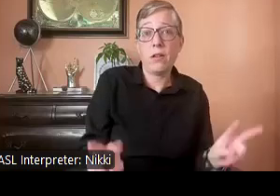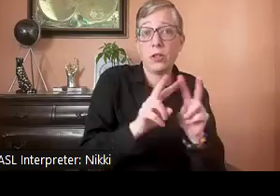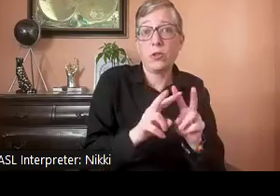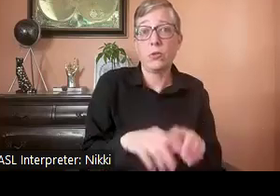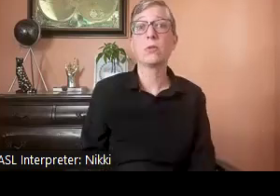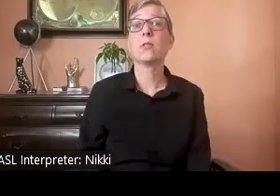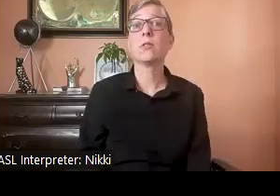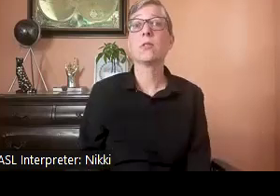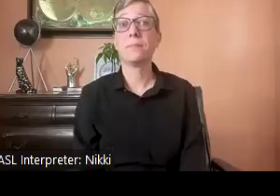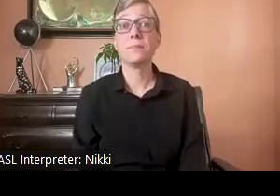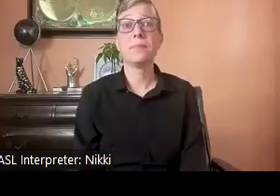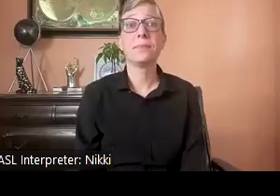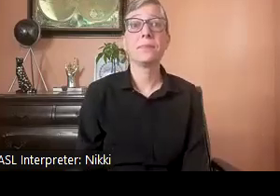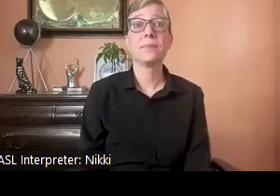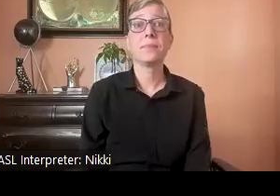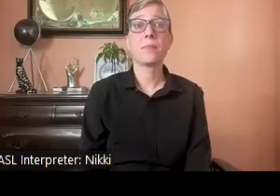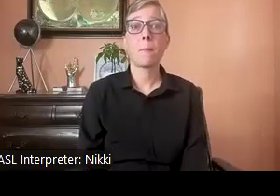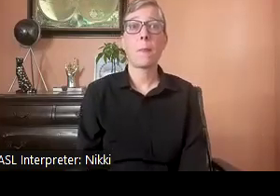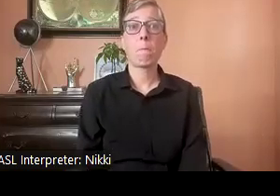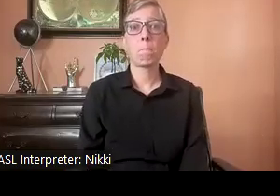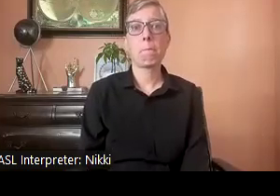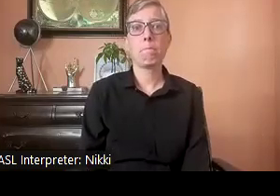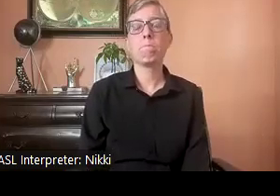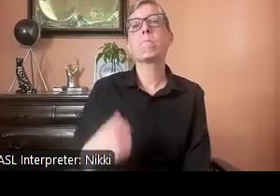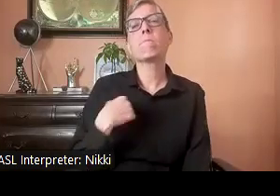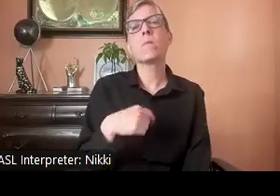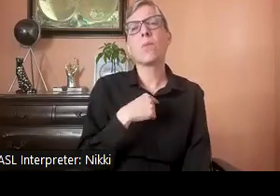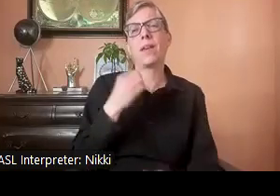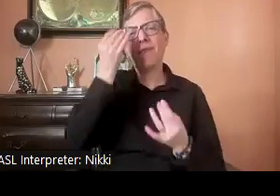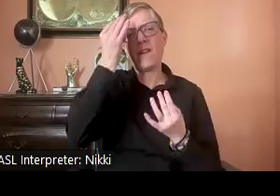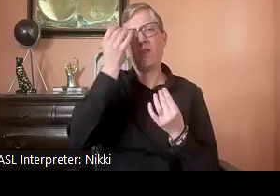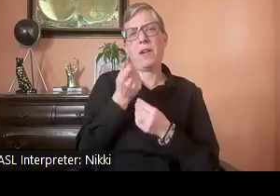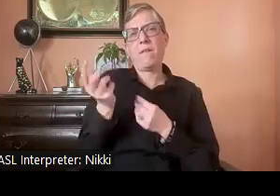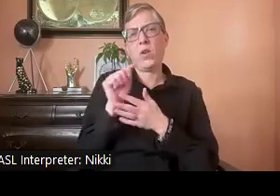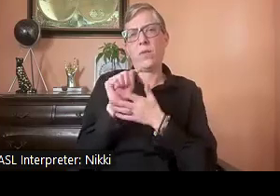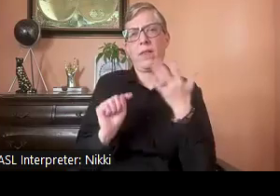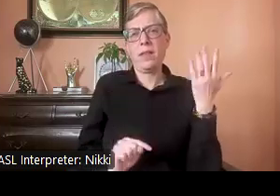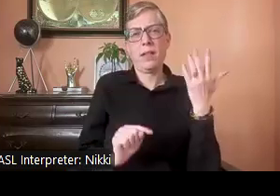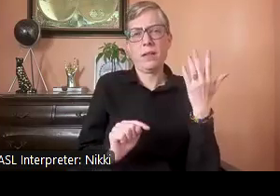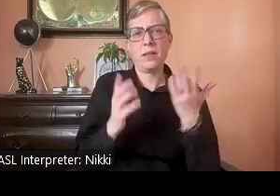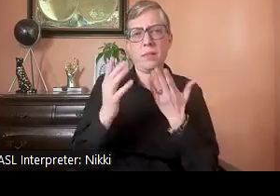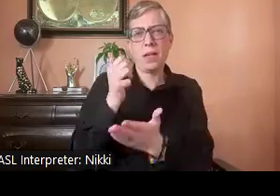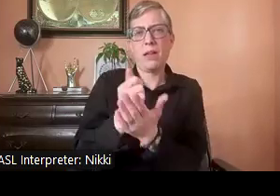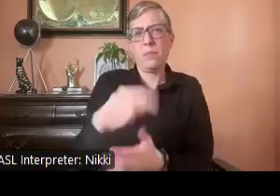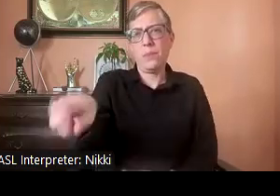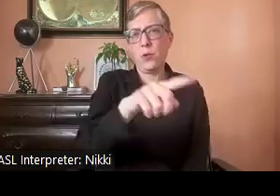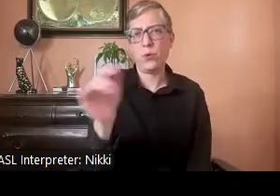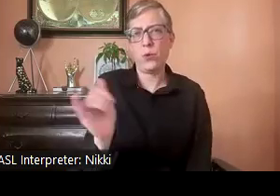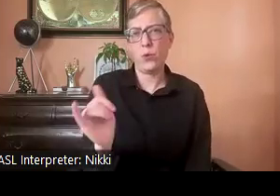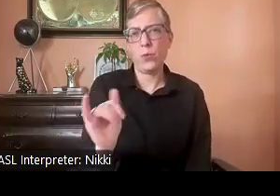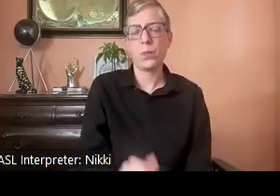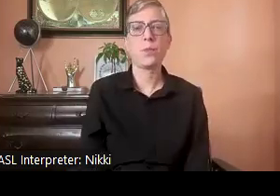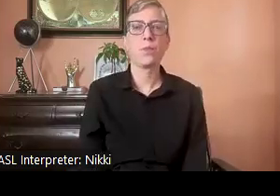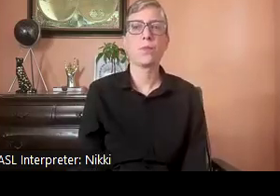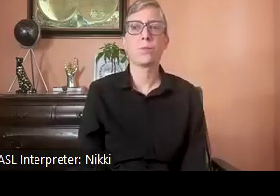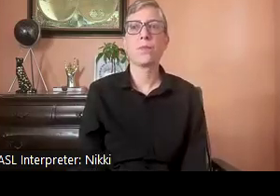right direction. So these are the few things that we've thought about. Hopefully this is kind of jogging your thinking a little bit. I